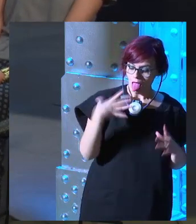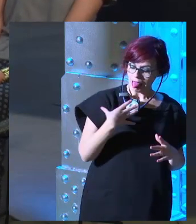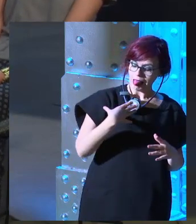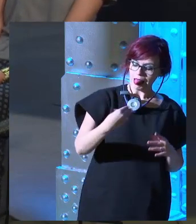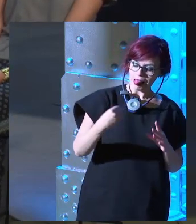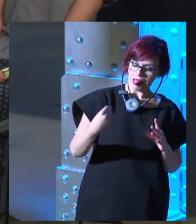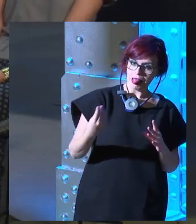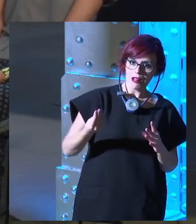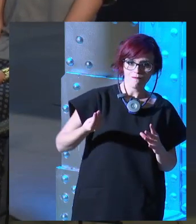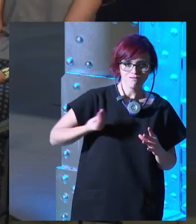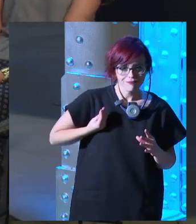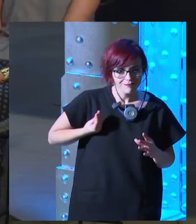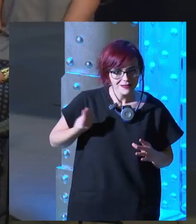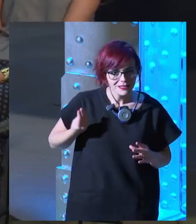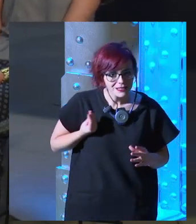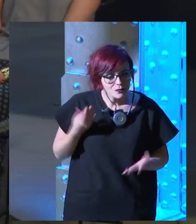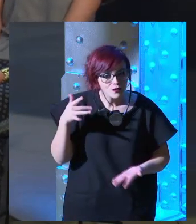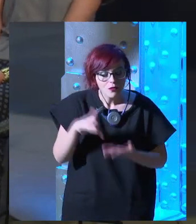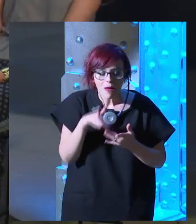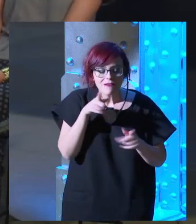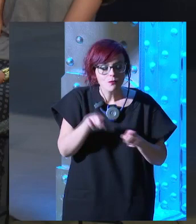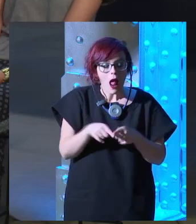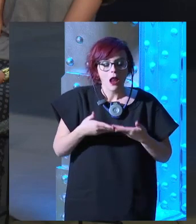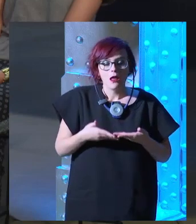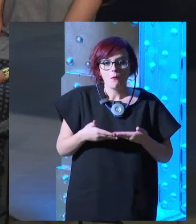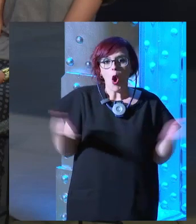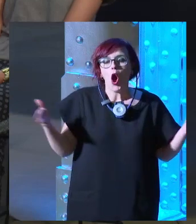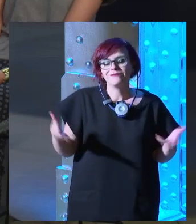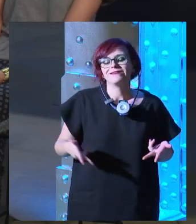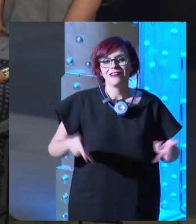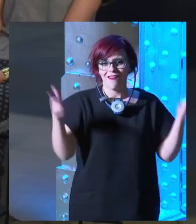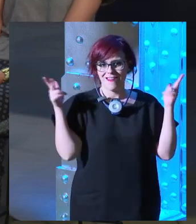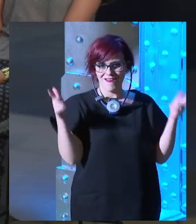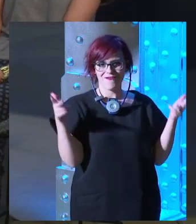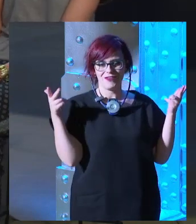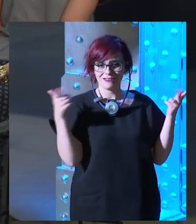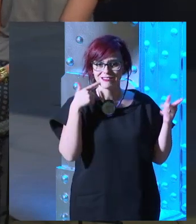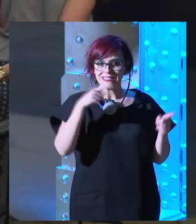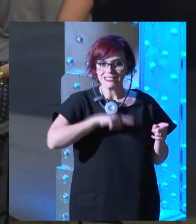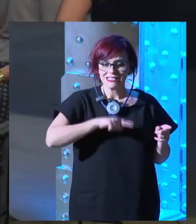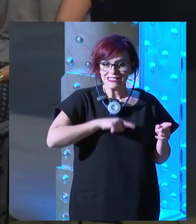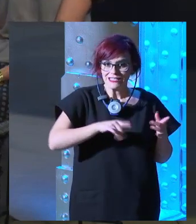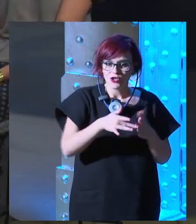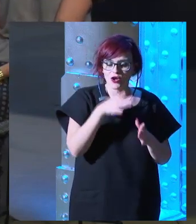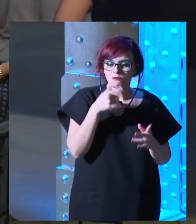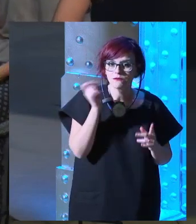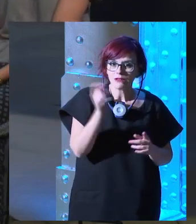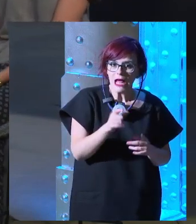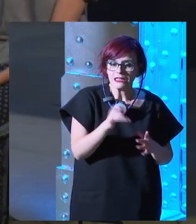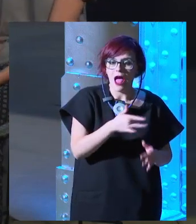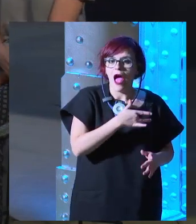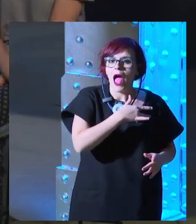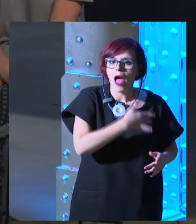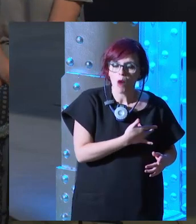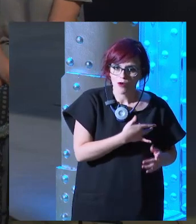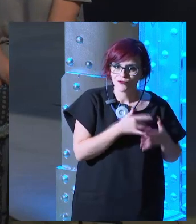somehow being yoked or tethered or handcuffed to this idea that love had to be about loss. So I had to